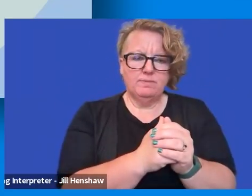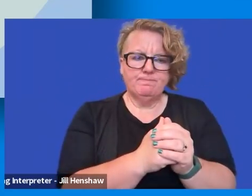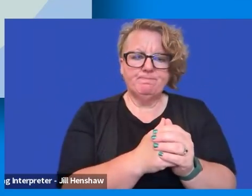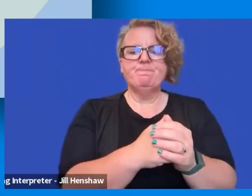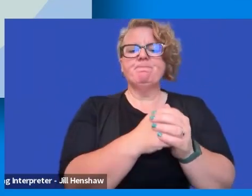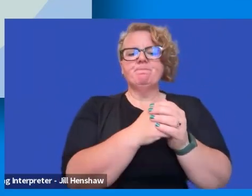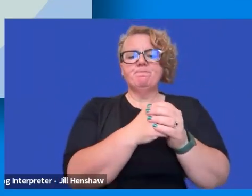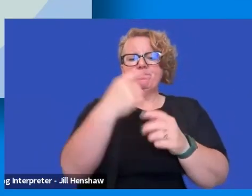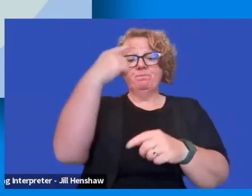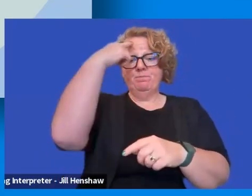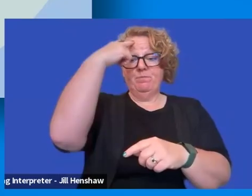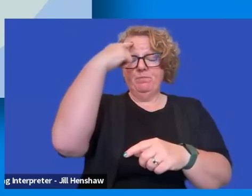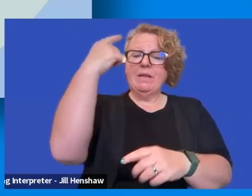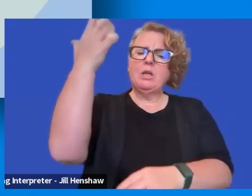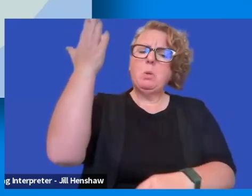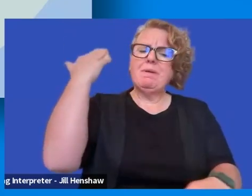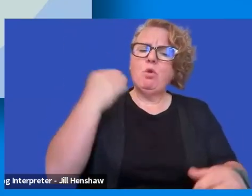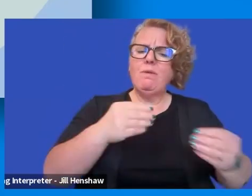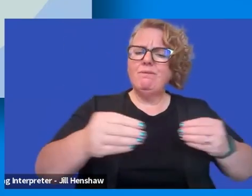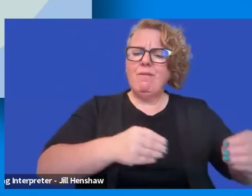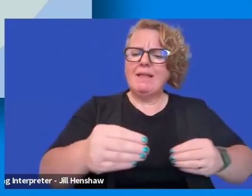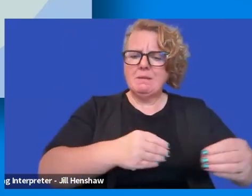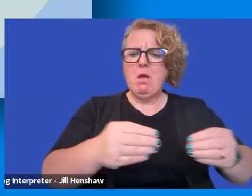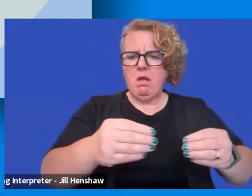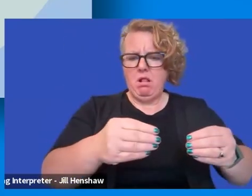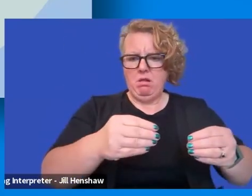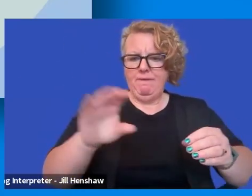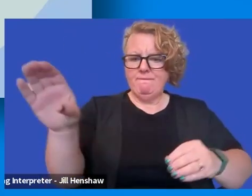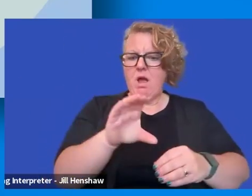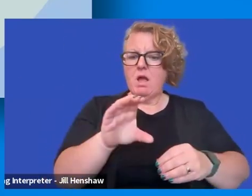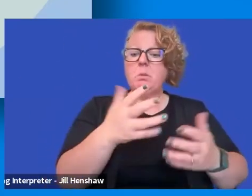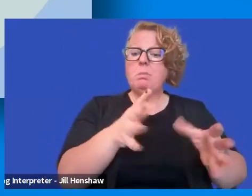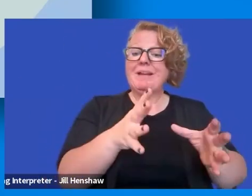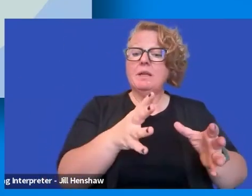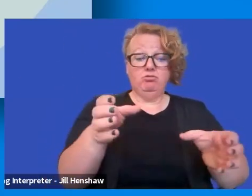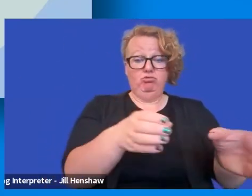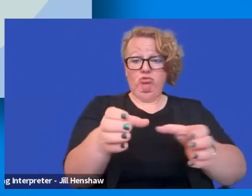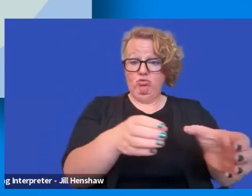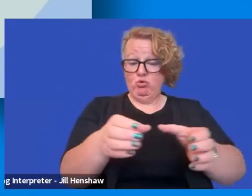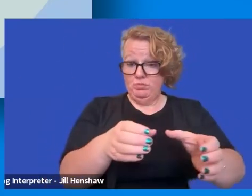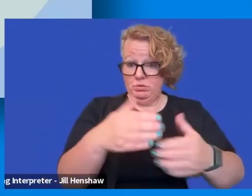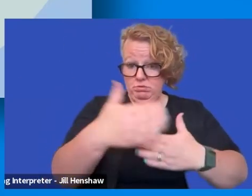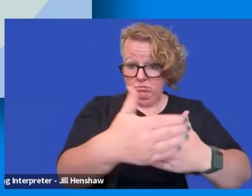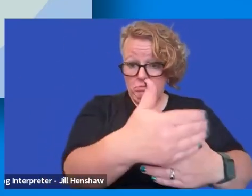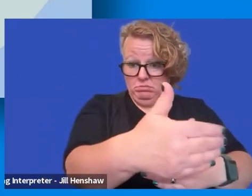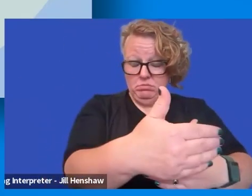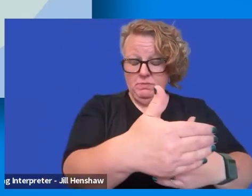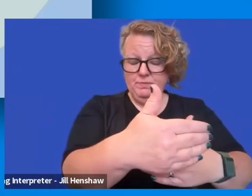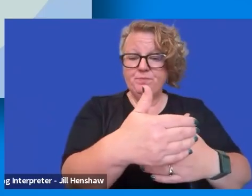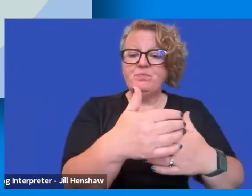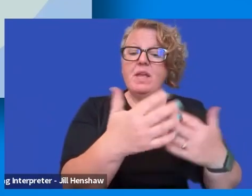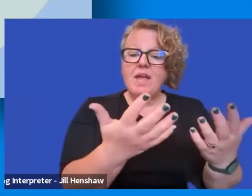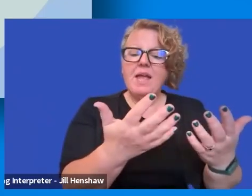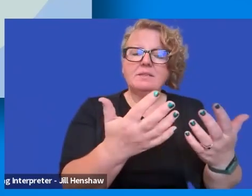when we were running our own flexible fund in the caucus, we ran recruitment sessions and then we ran sessions on the